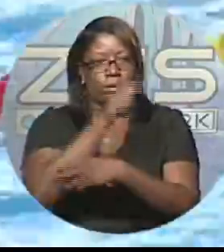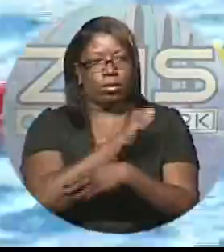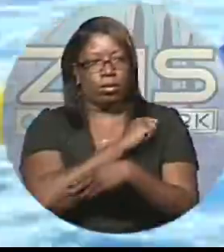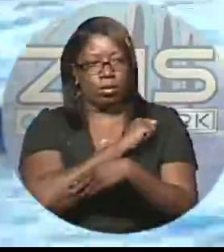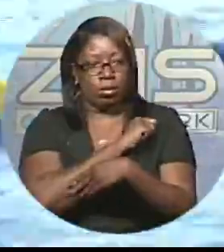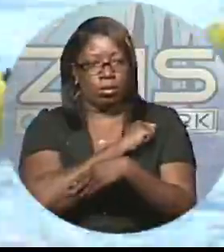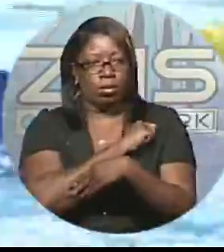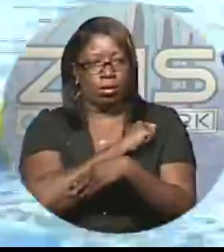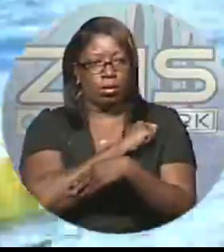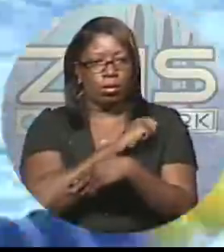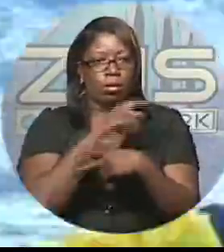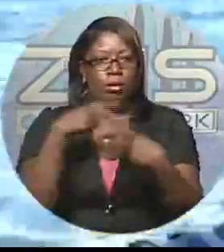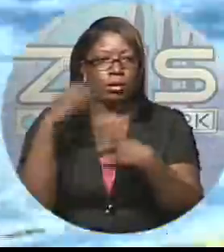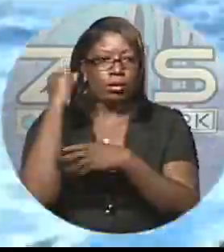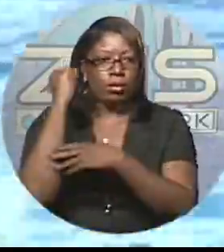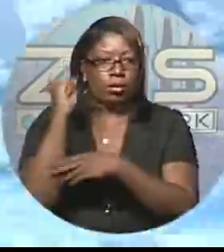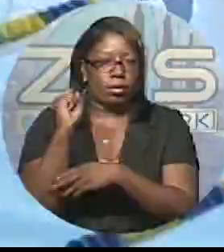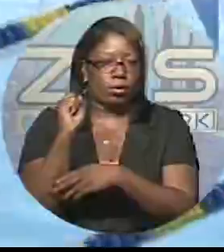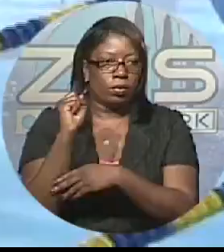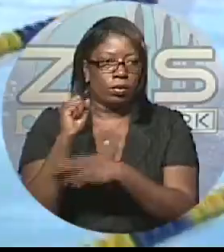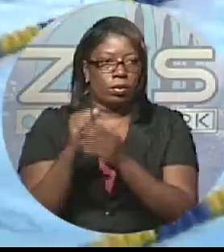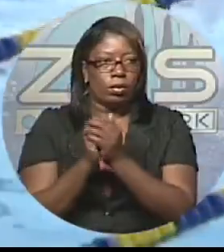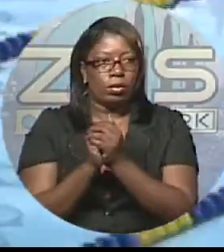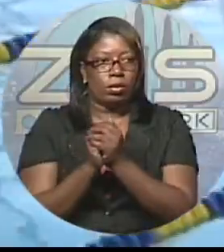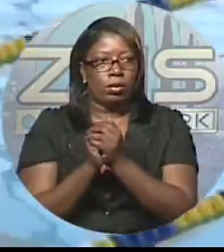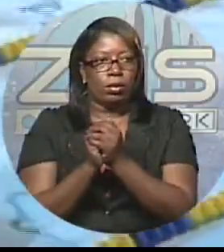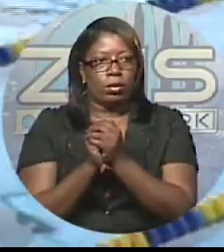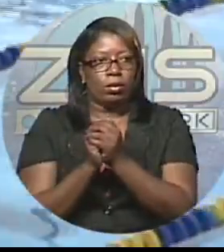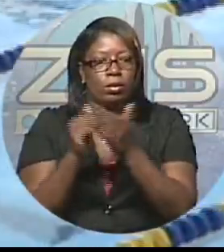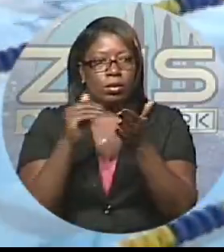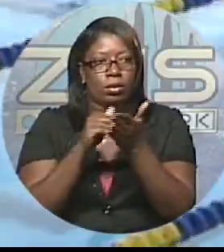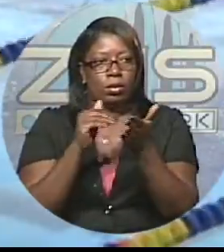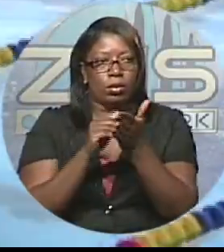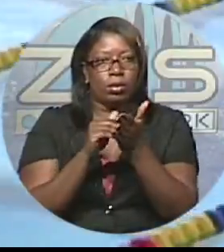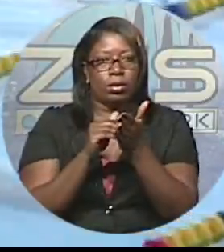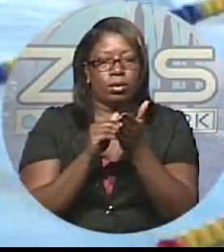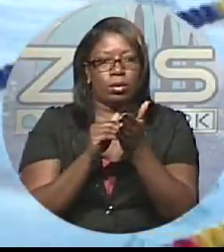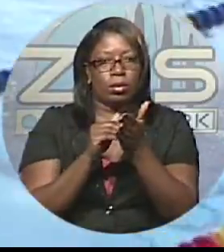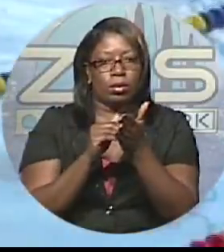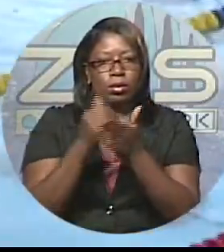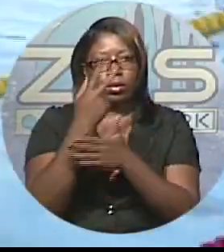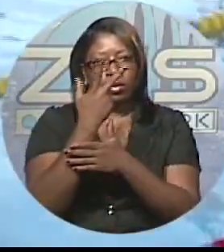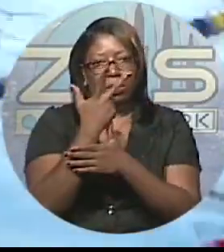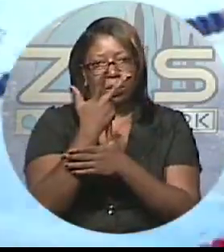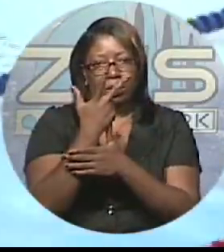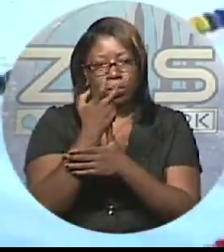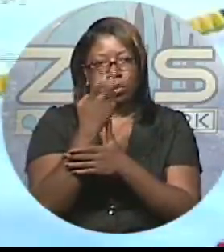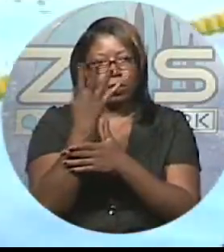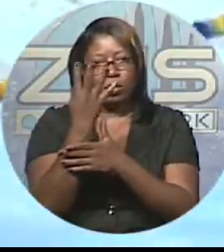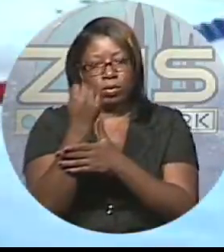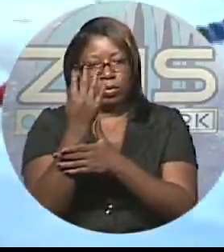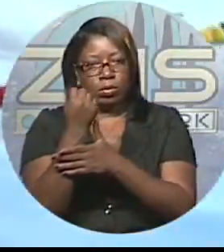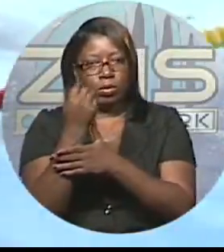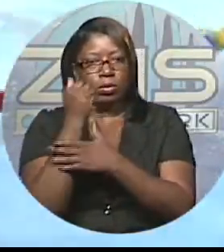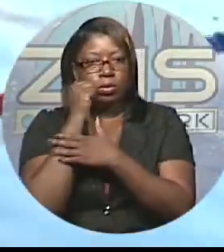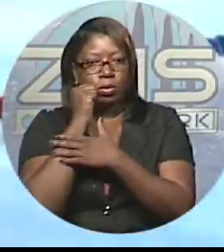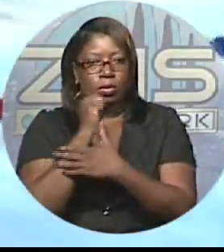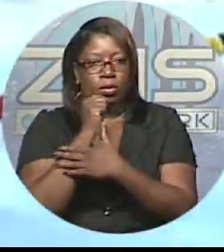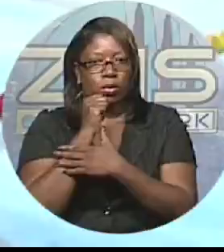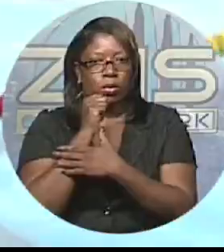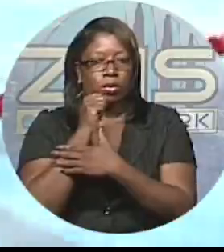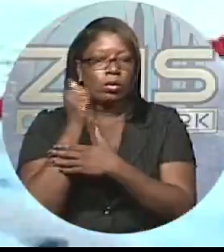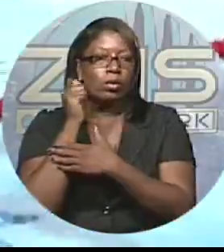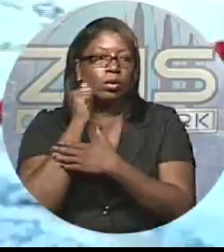His time, 117.20. A 1-2 punch again for Team Bahamas in the 13 to 14 girls 100 breasts. Aubrey